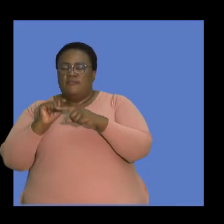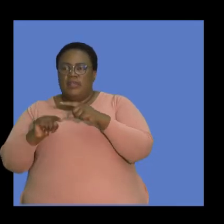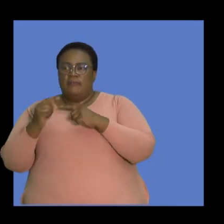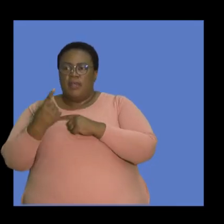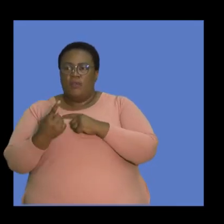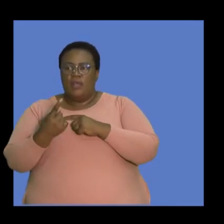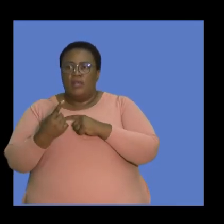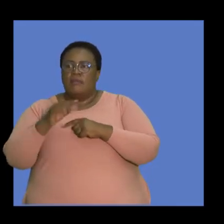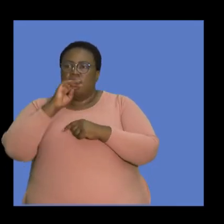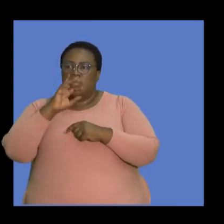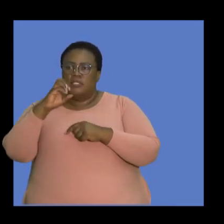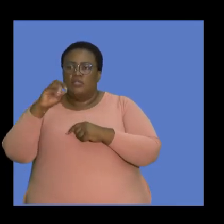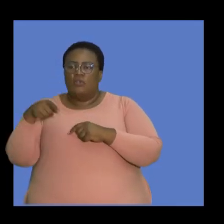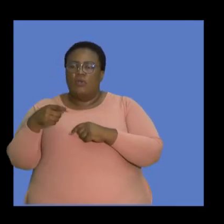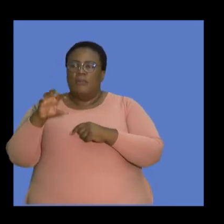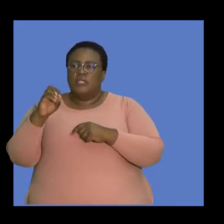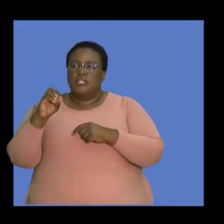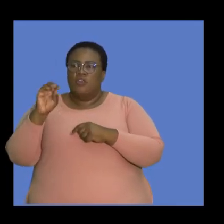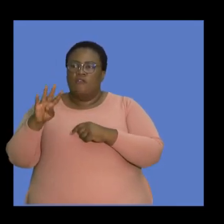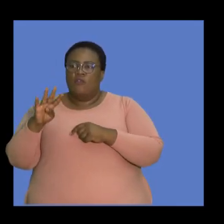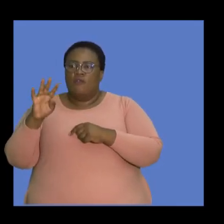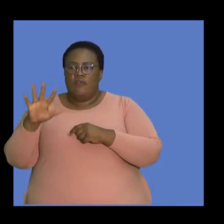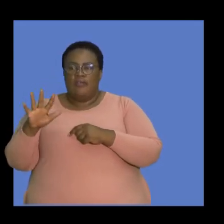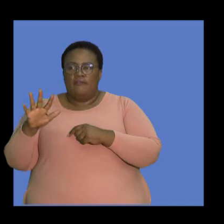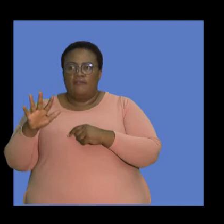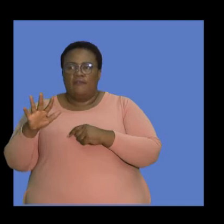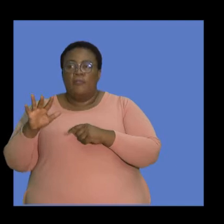I'm dividing by 1. So it means it's